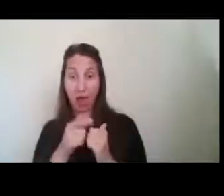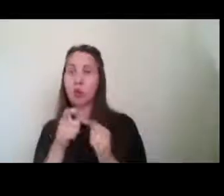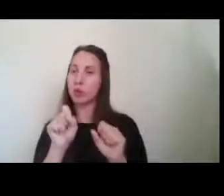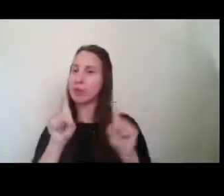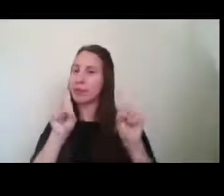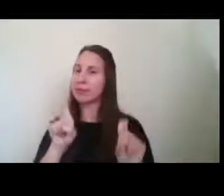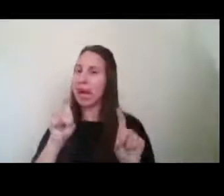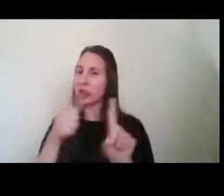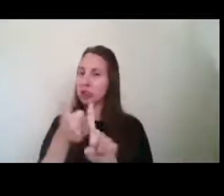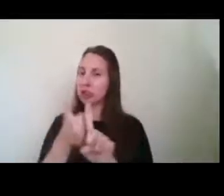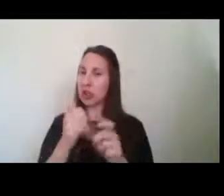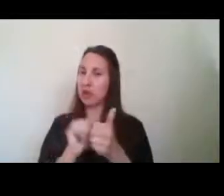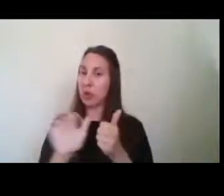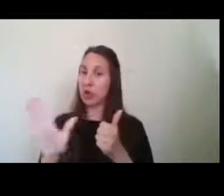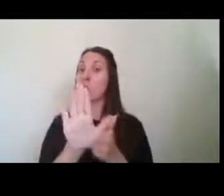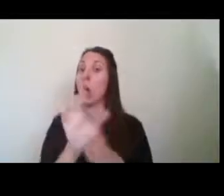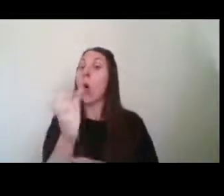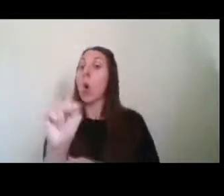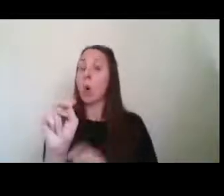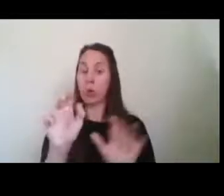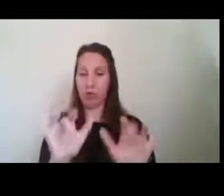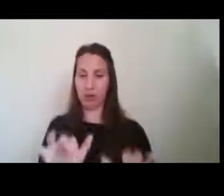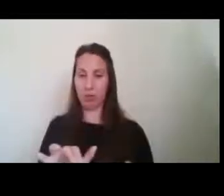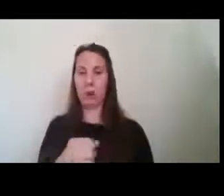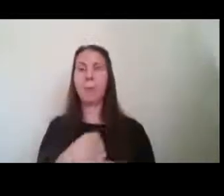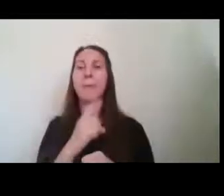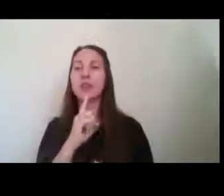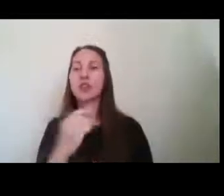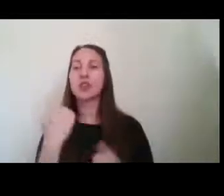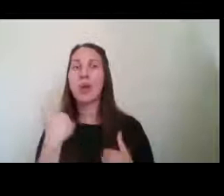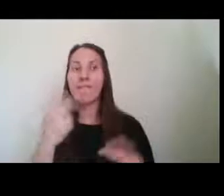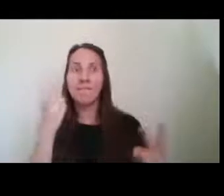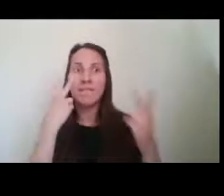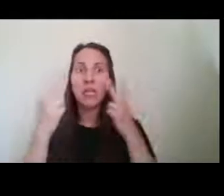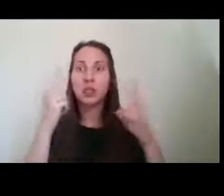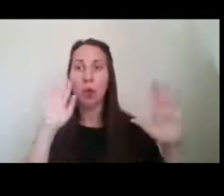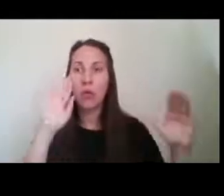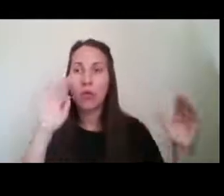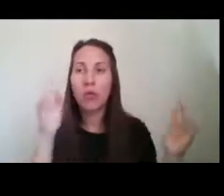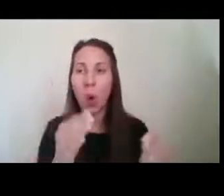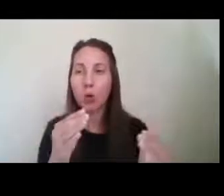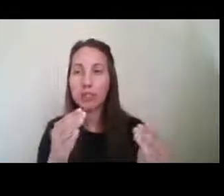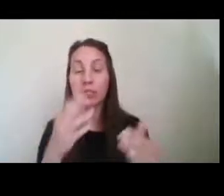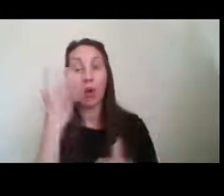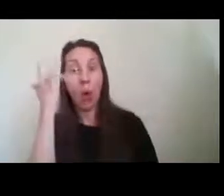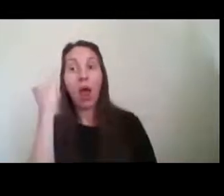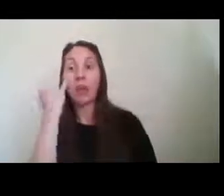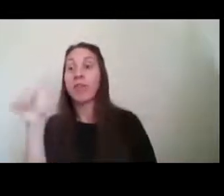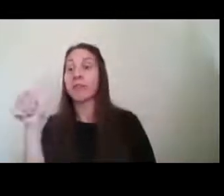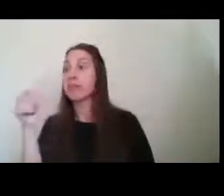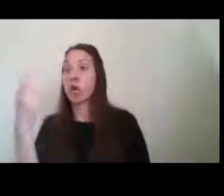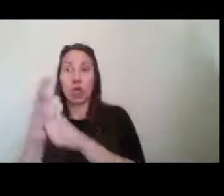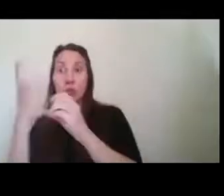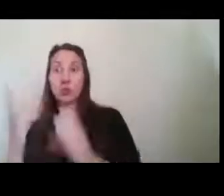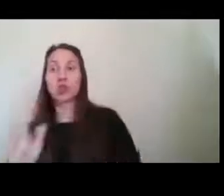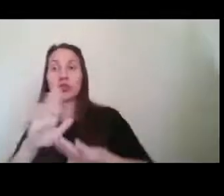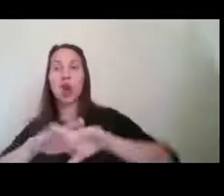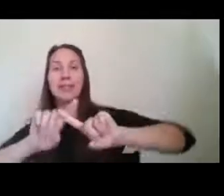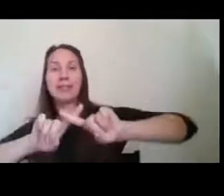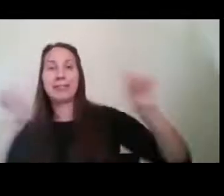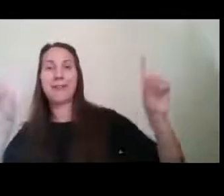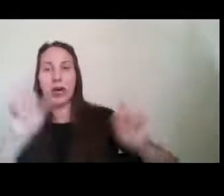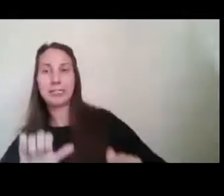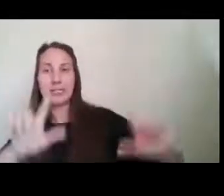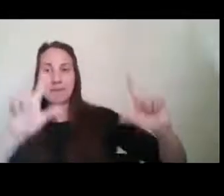that visible focus means that somebody who may be on a different view or Zoom knows what element they're currently on